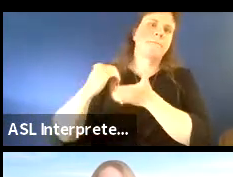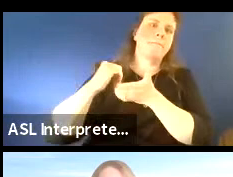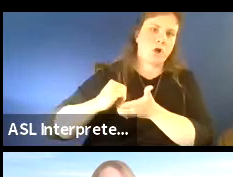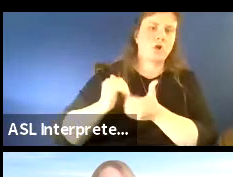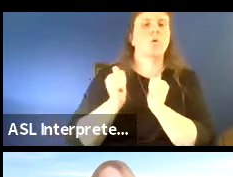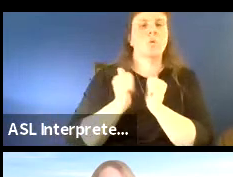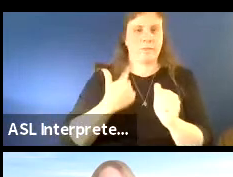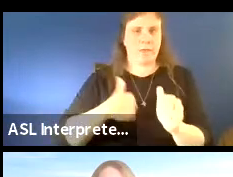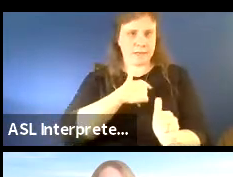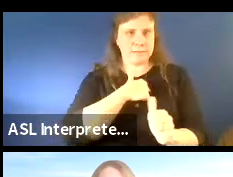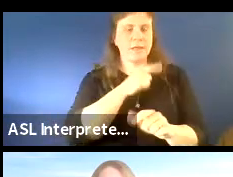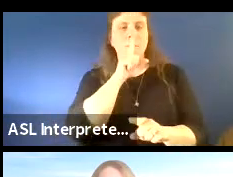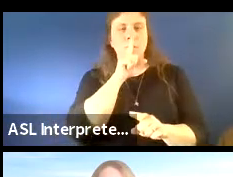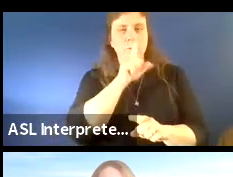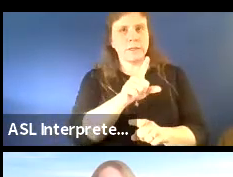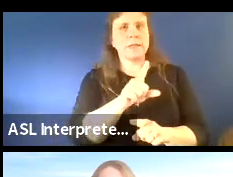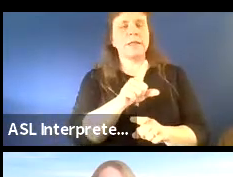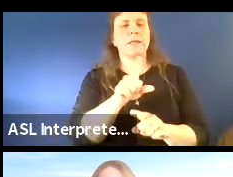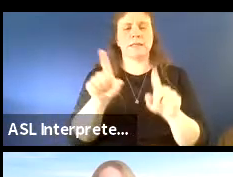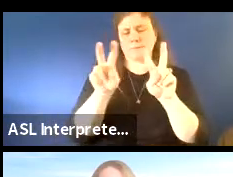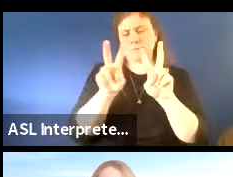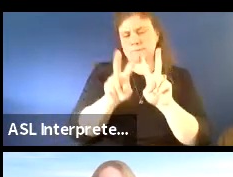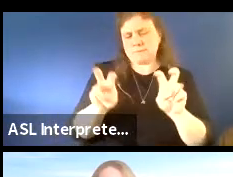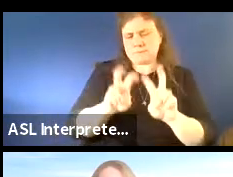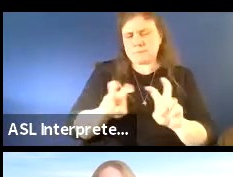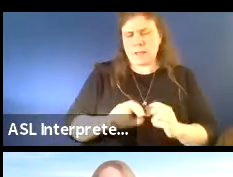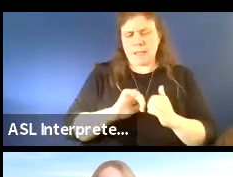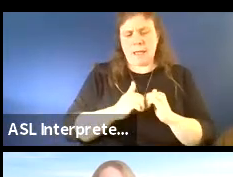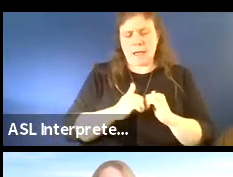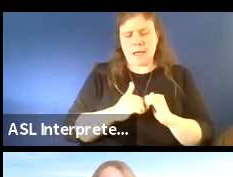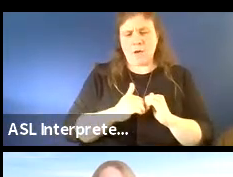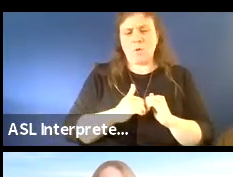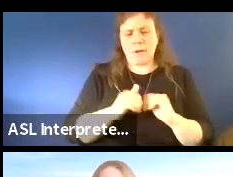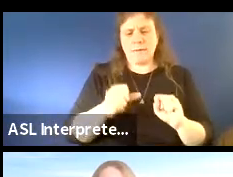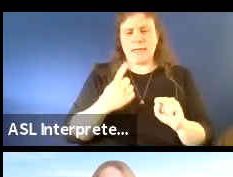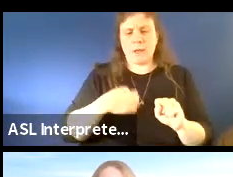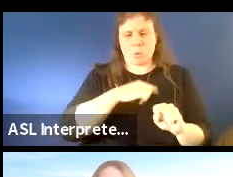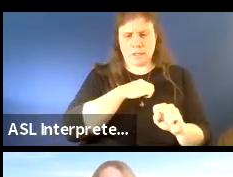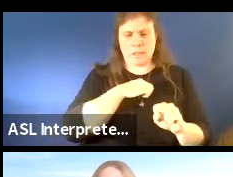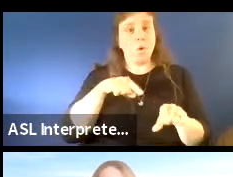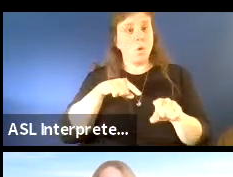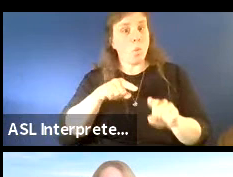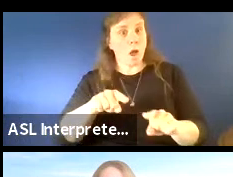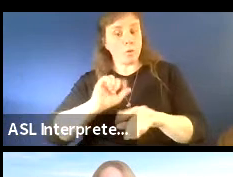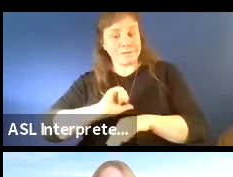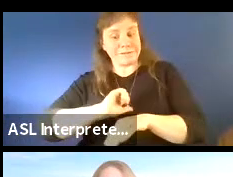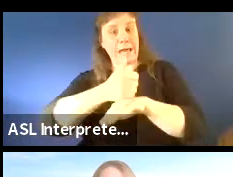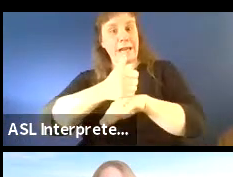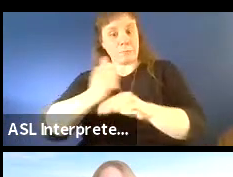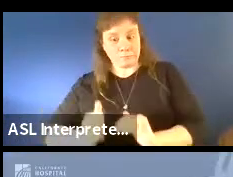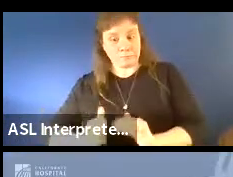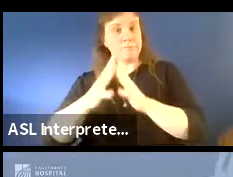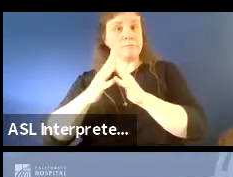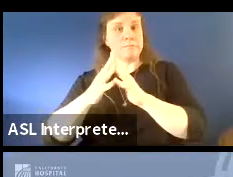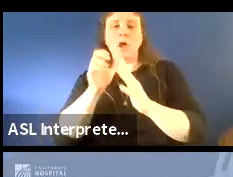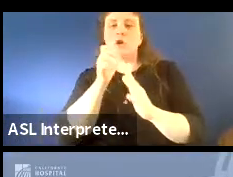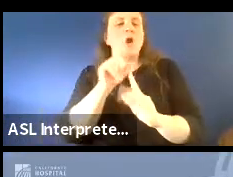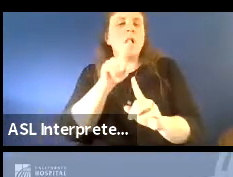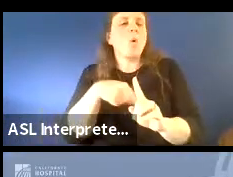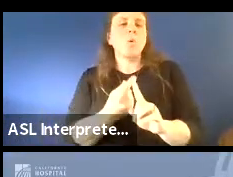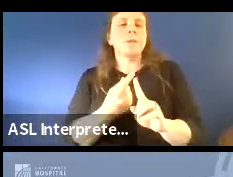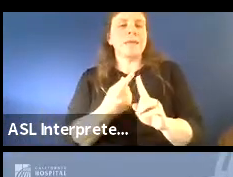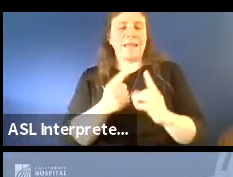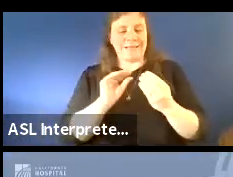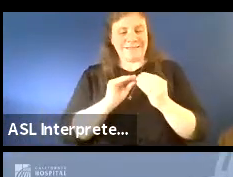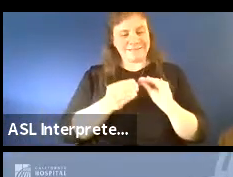in really looking at how do we, as we're doing our implementation, not just look at the data around the